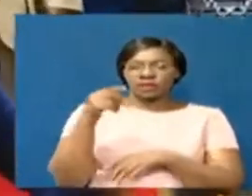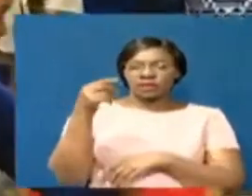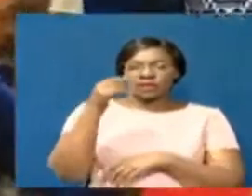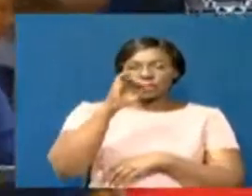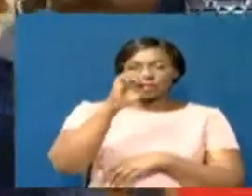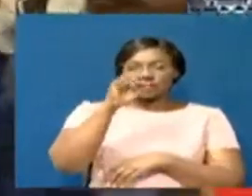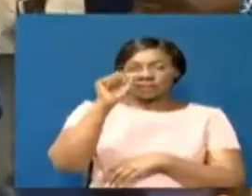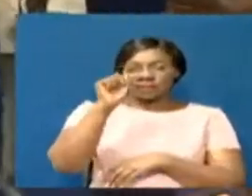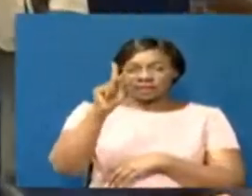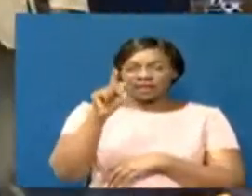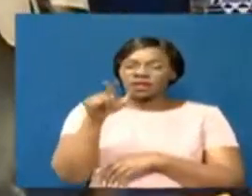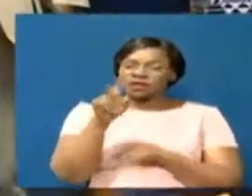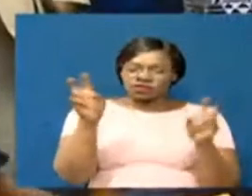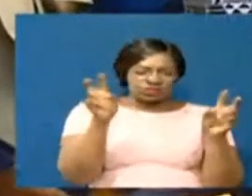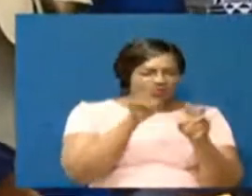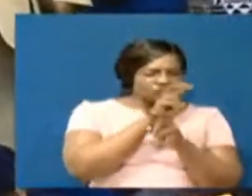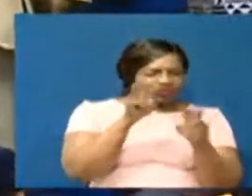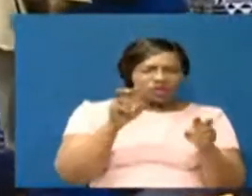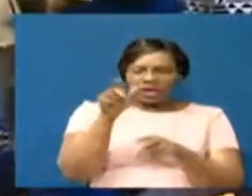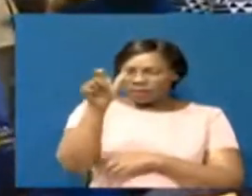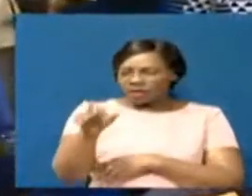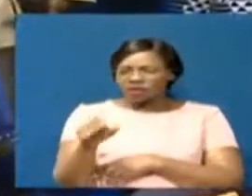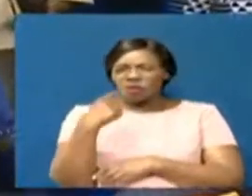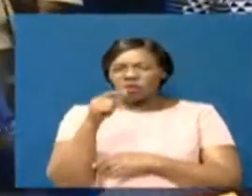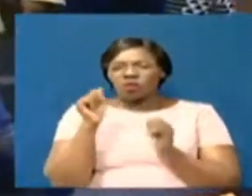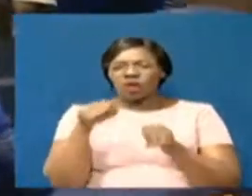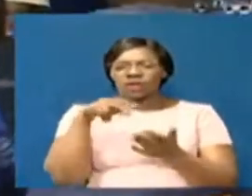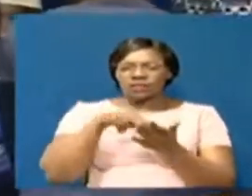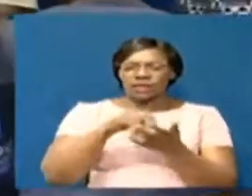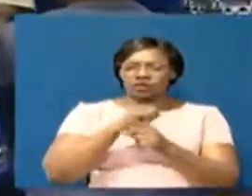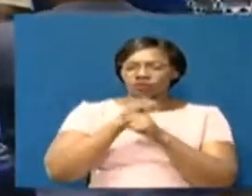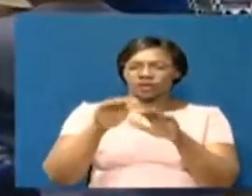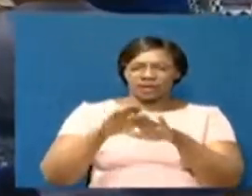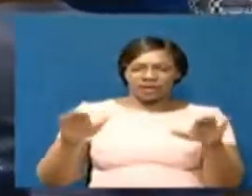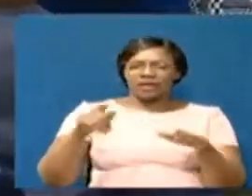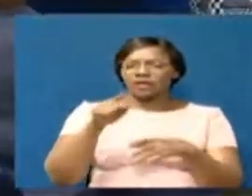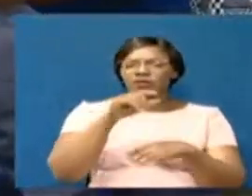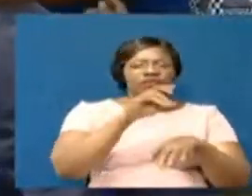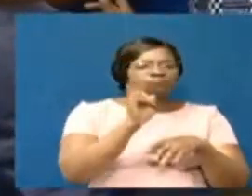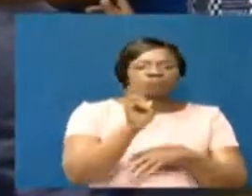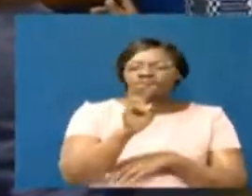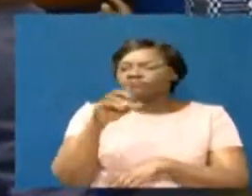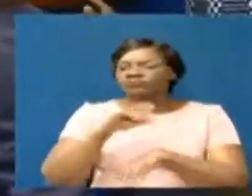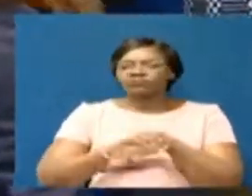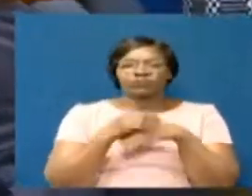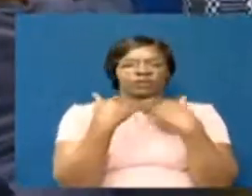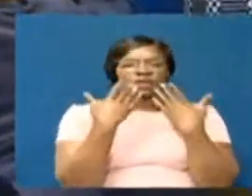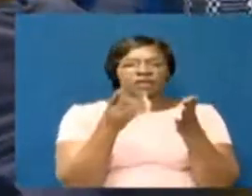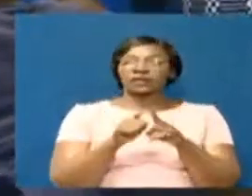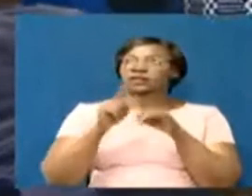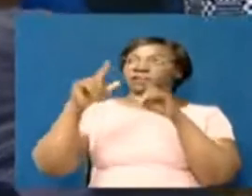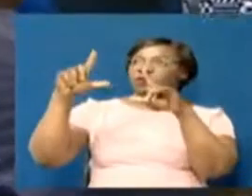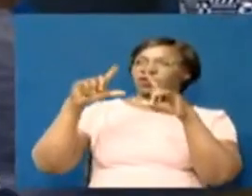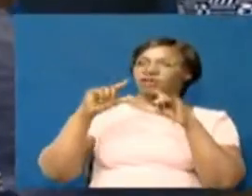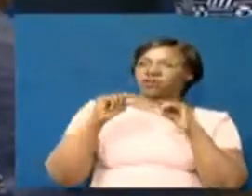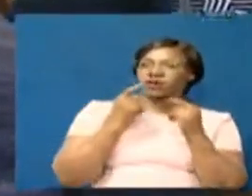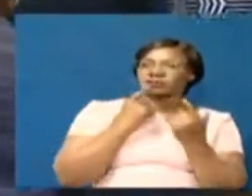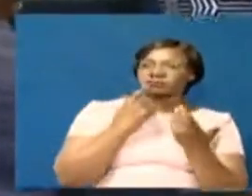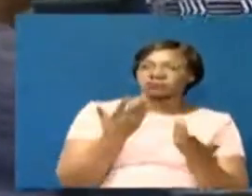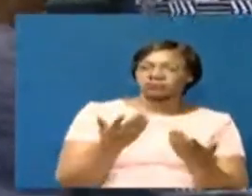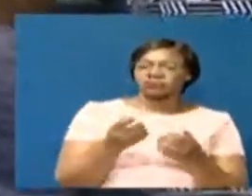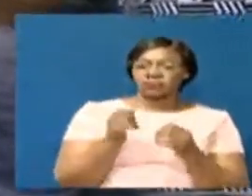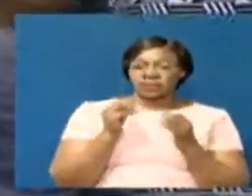in the gap so that you shall not destroy the land. But Father, you found none. But you have told us, Lord, in your word, that